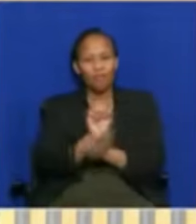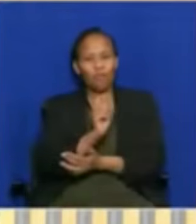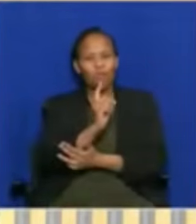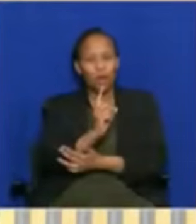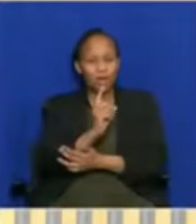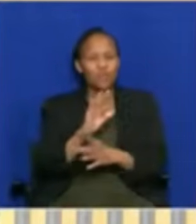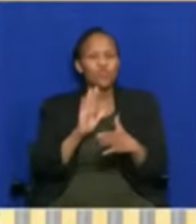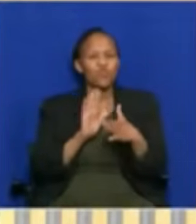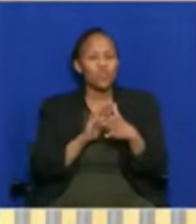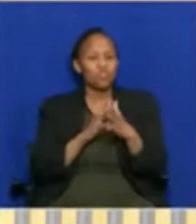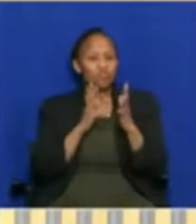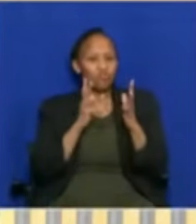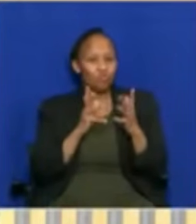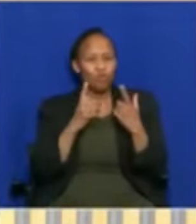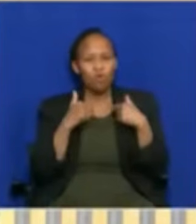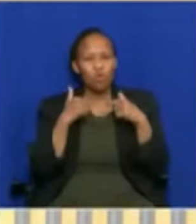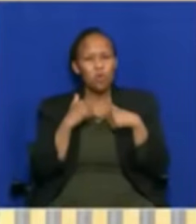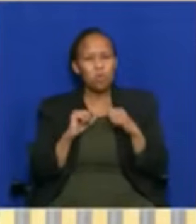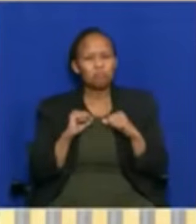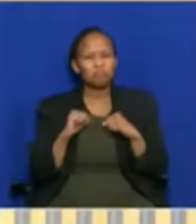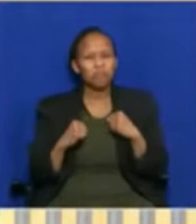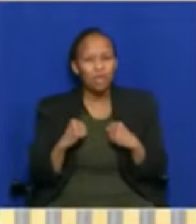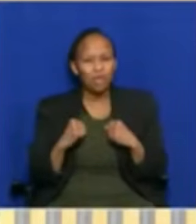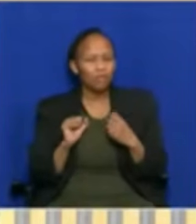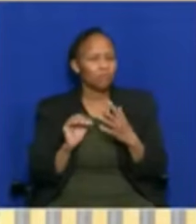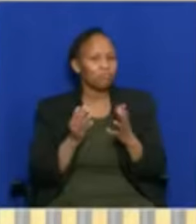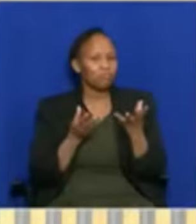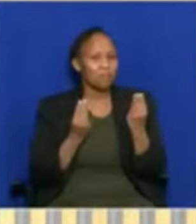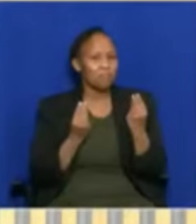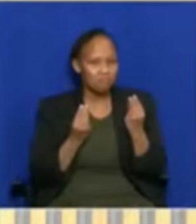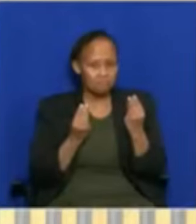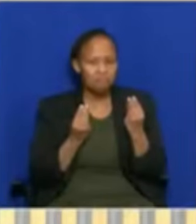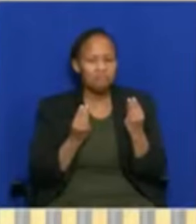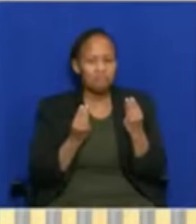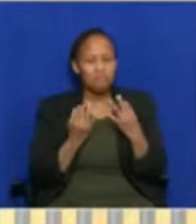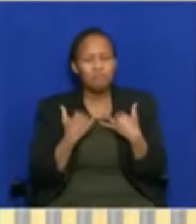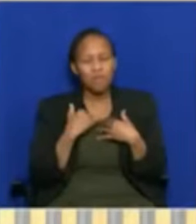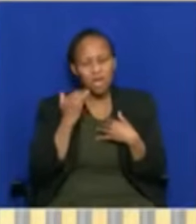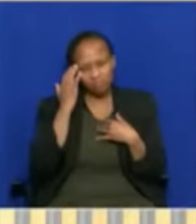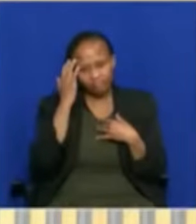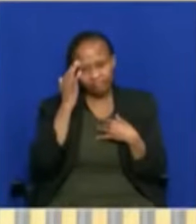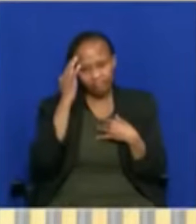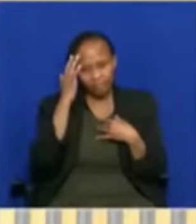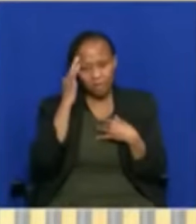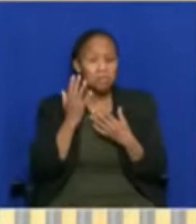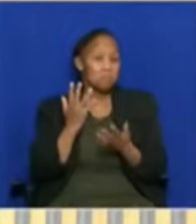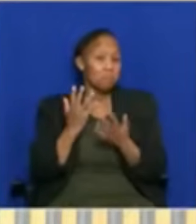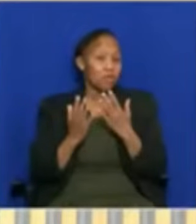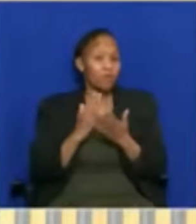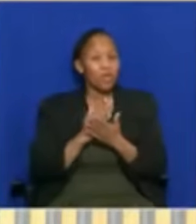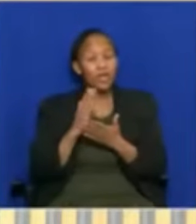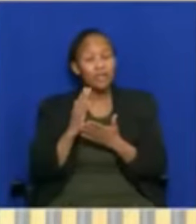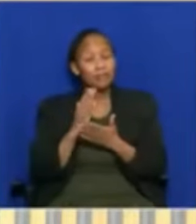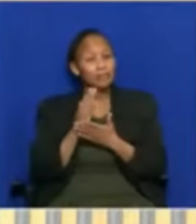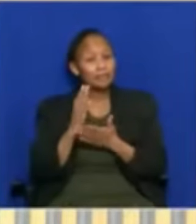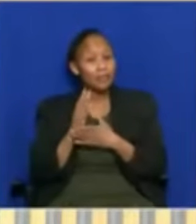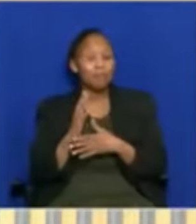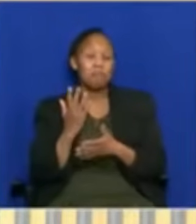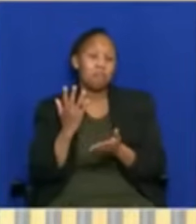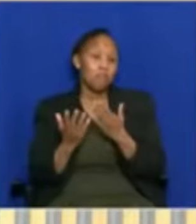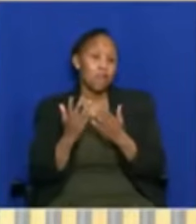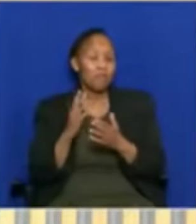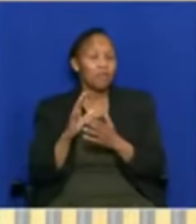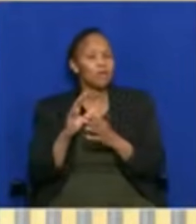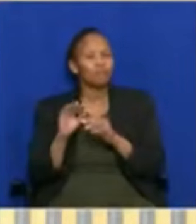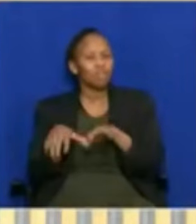locate out it. where it is. So I'm wondering if there are some documents that are duplicated in the docket and whether